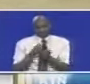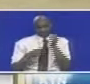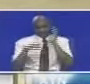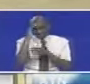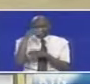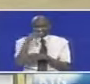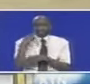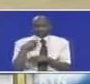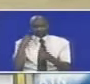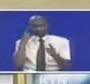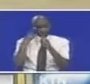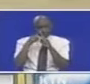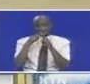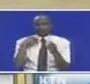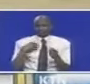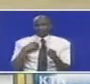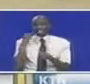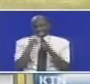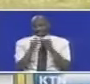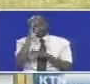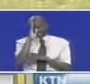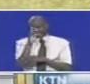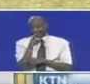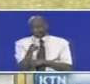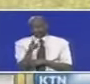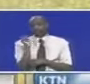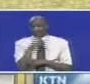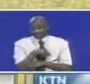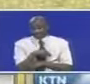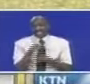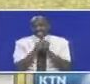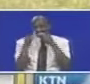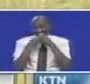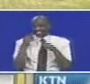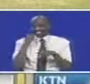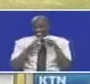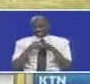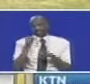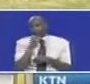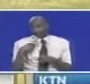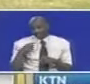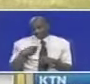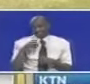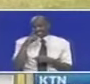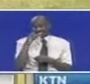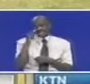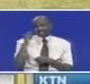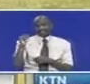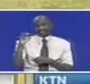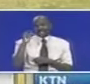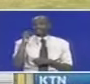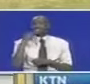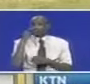with optimism to push to the end on Sunday. 18-year-old Daniel Nduva has been a threat to many, but he is hopeful that his